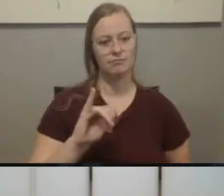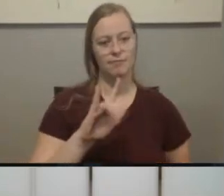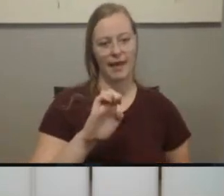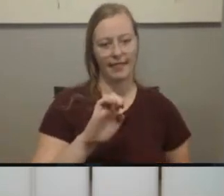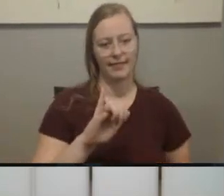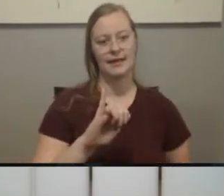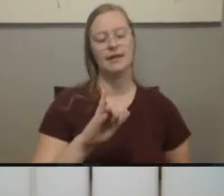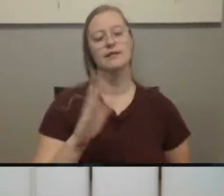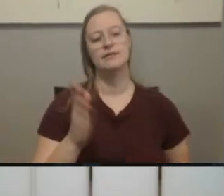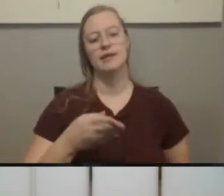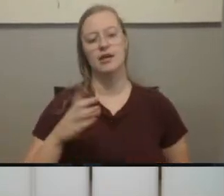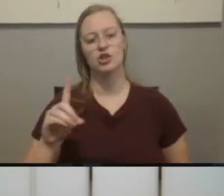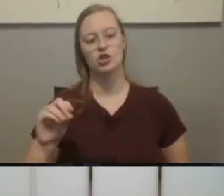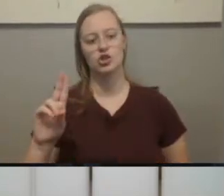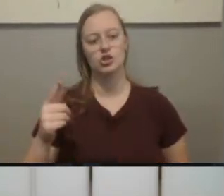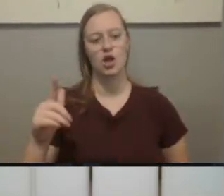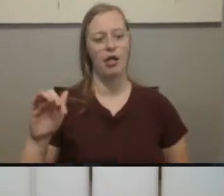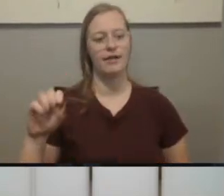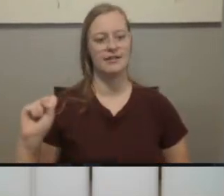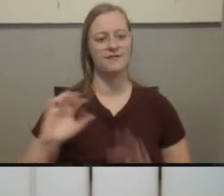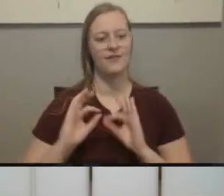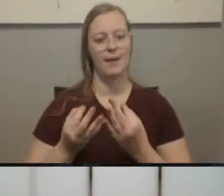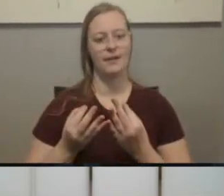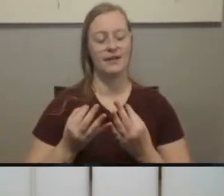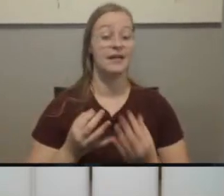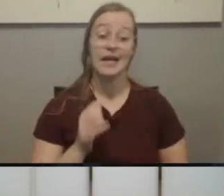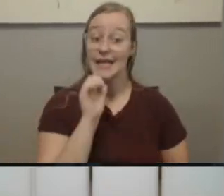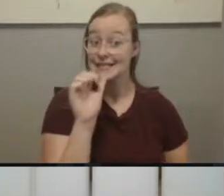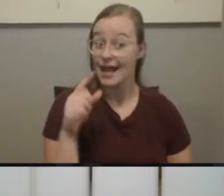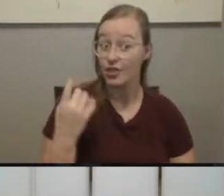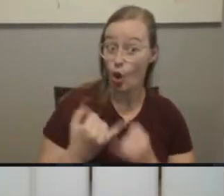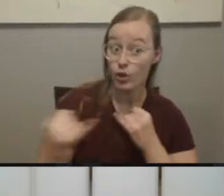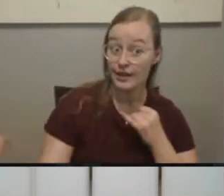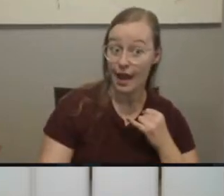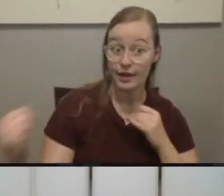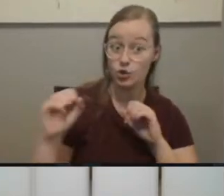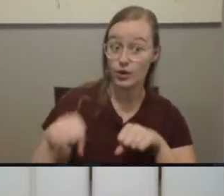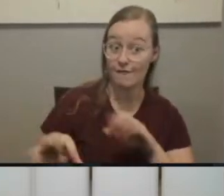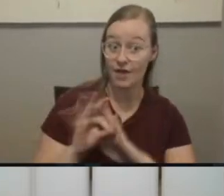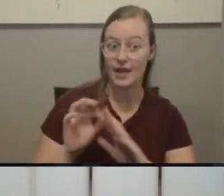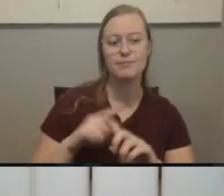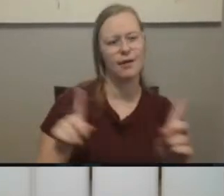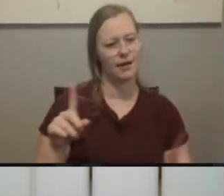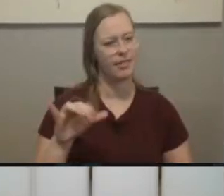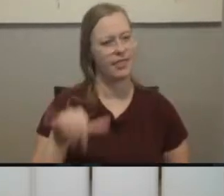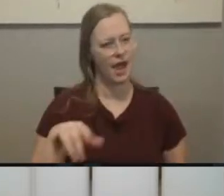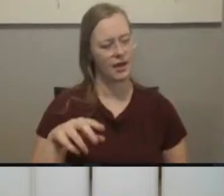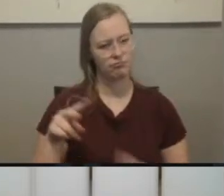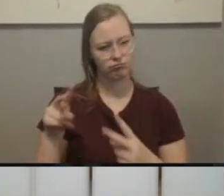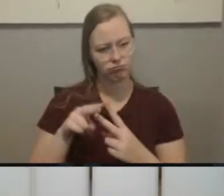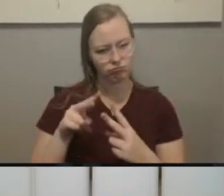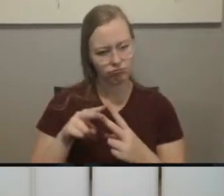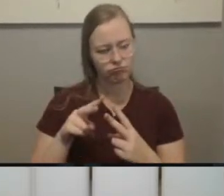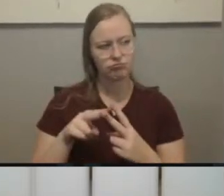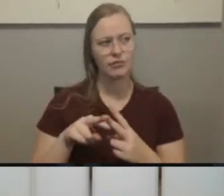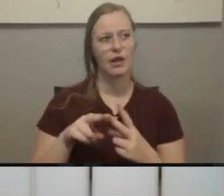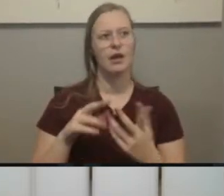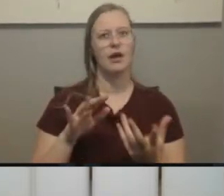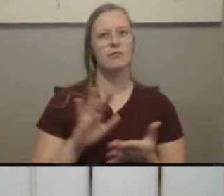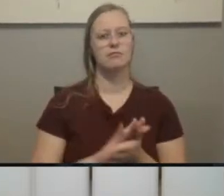be tracing. It is not the only one, but is the one that has come into